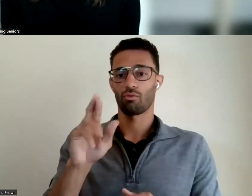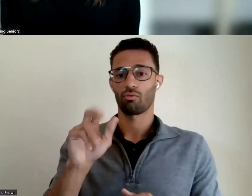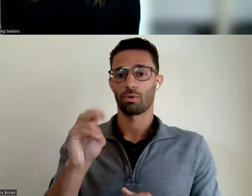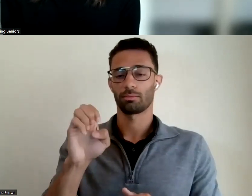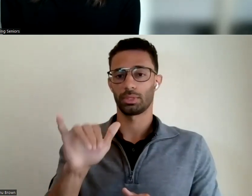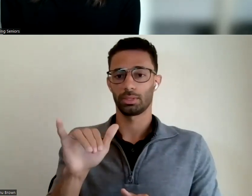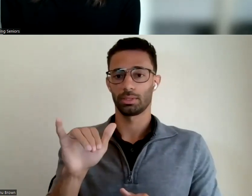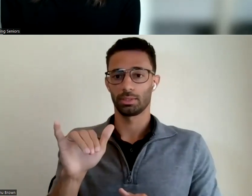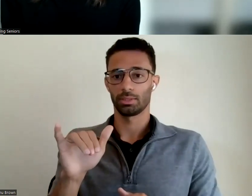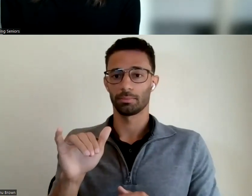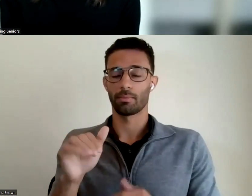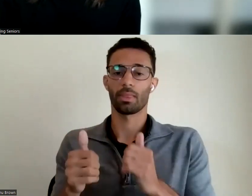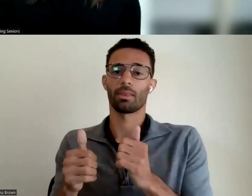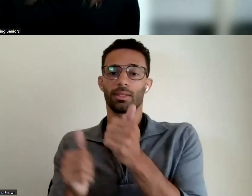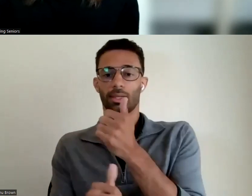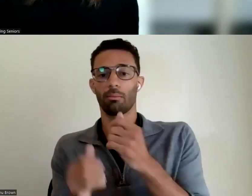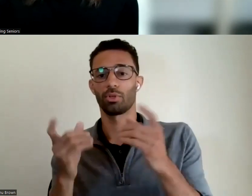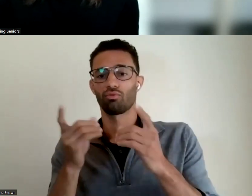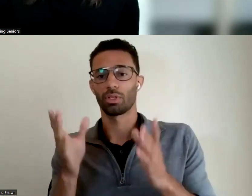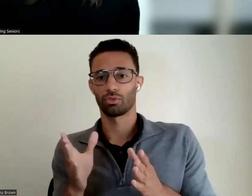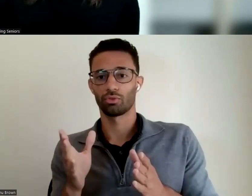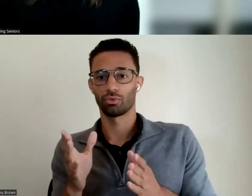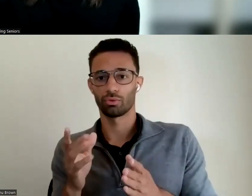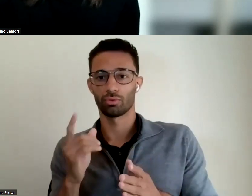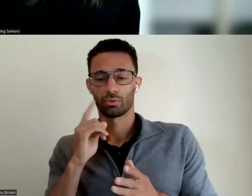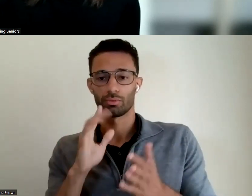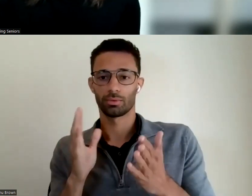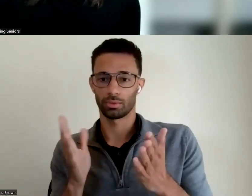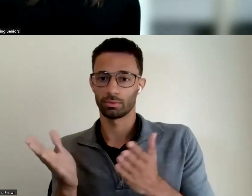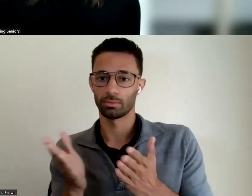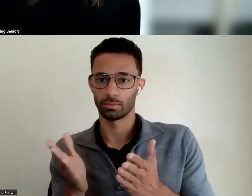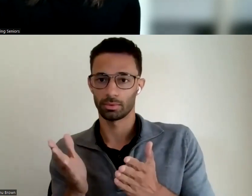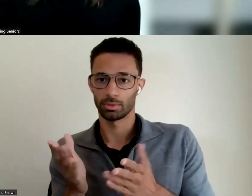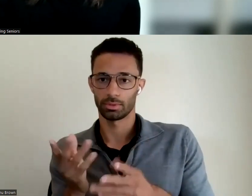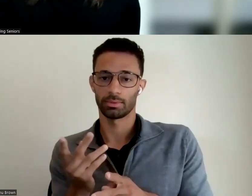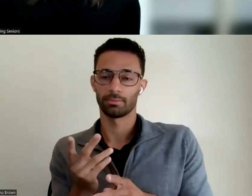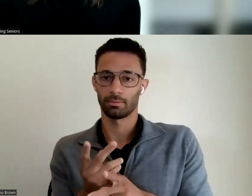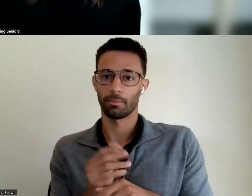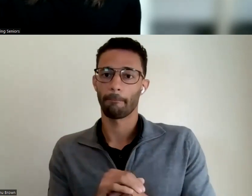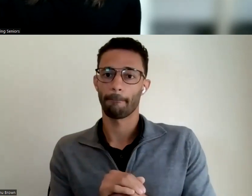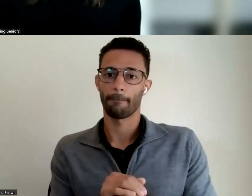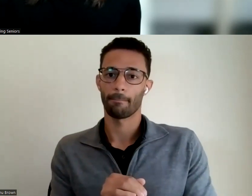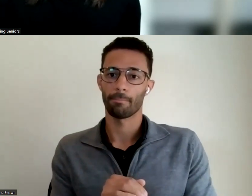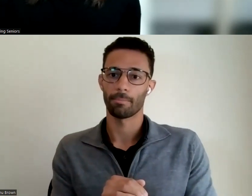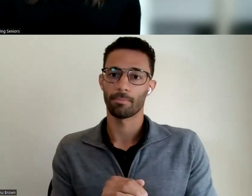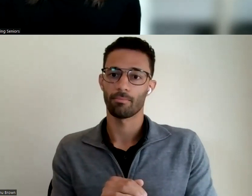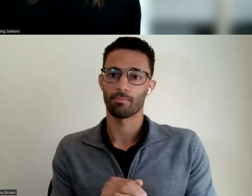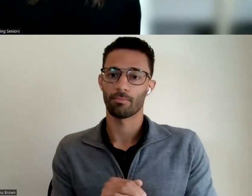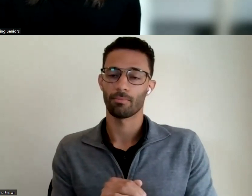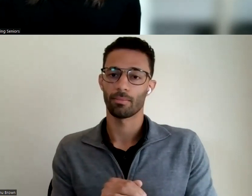Social Services. Claire, welcome. Thanks, Sarah, and thank you all for that those great presentations.